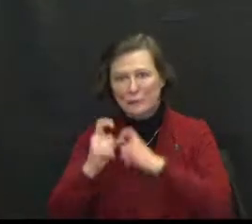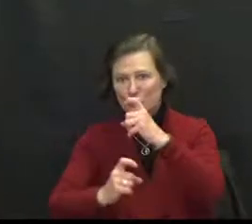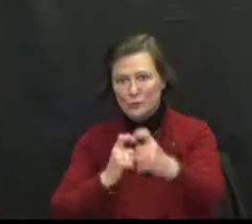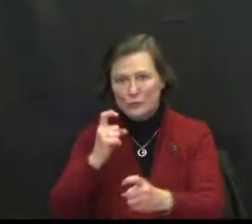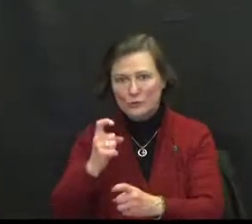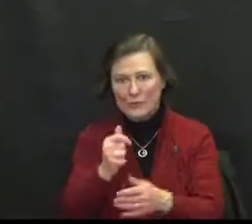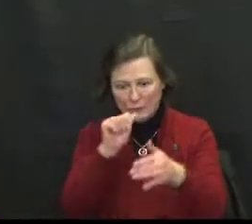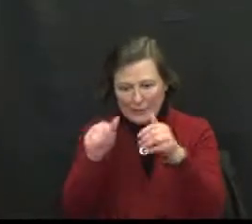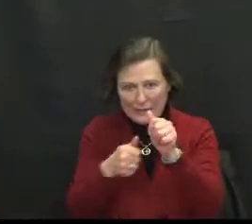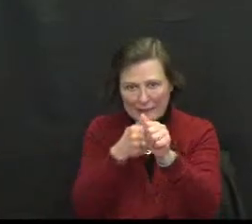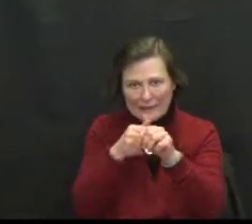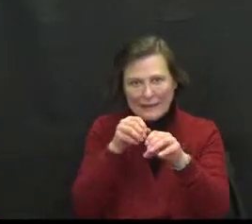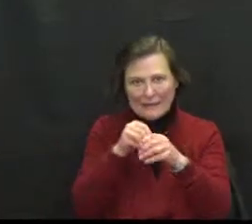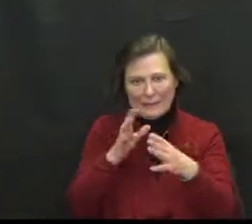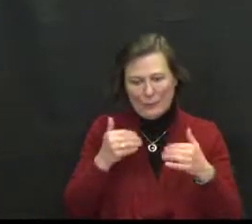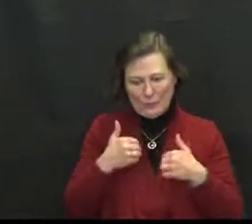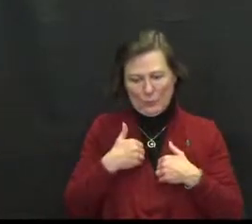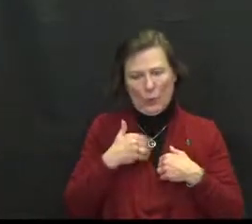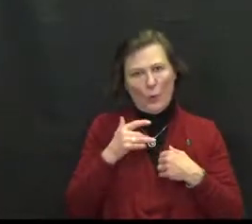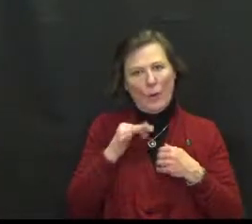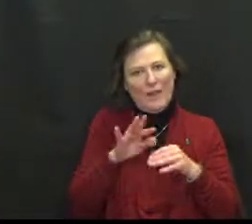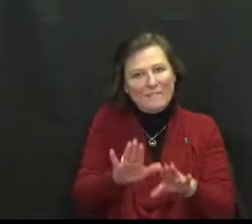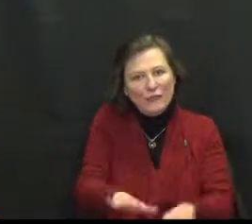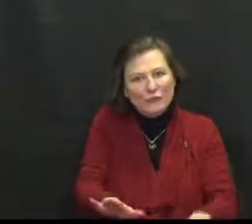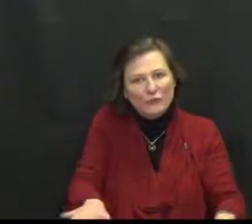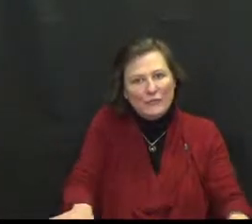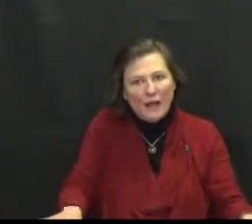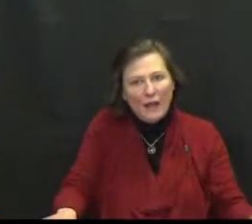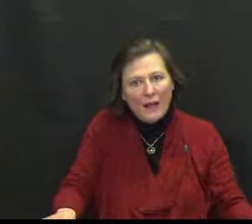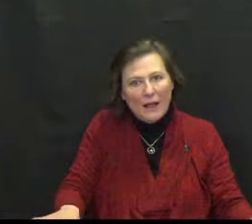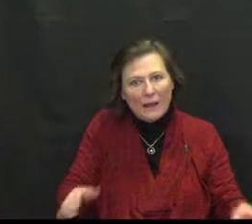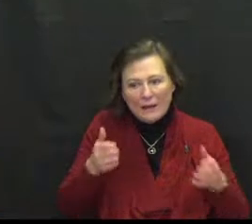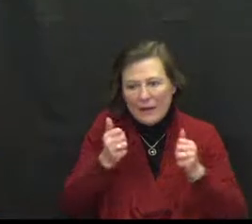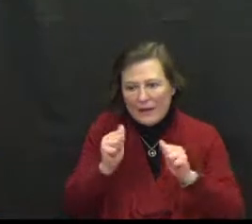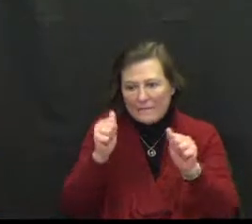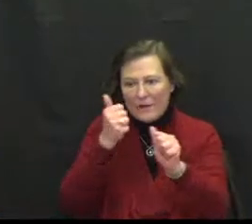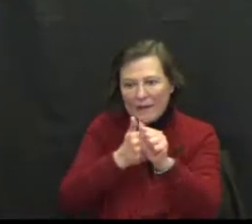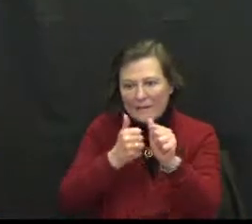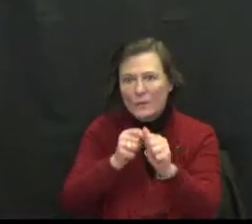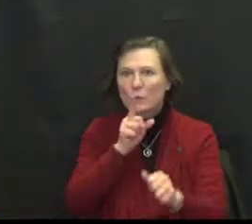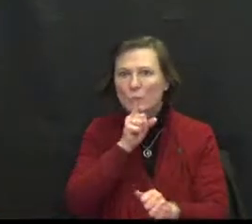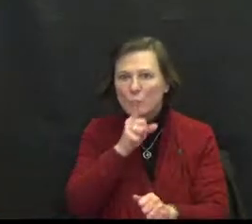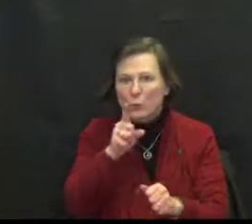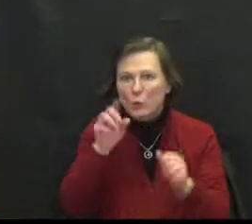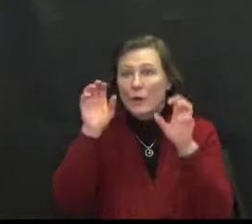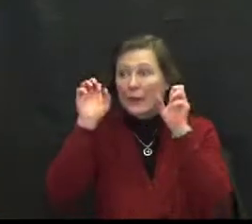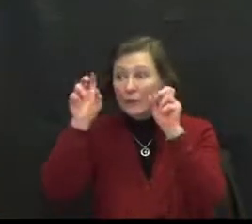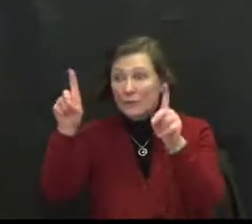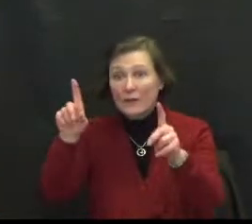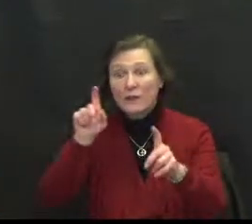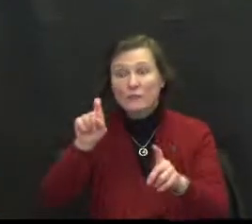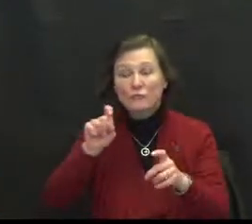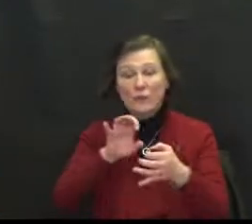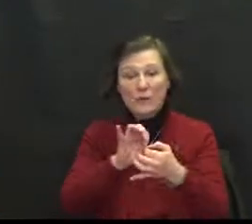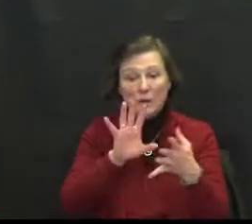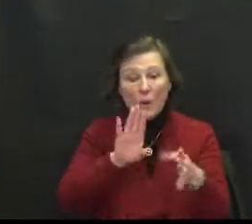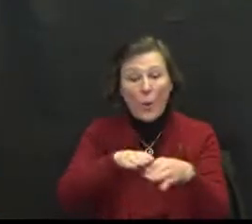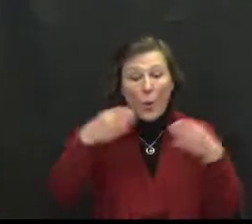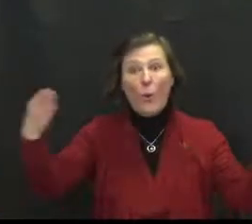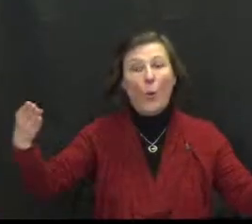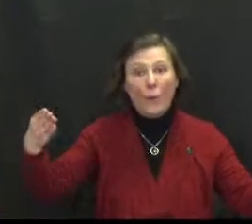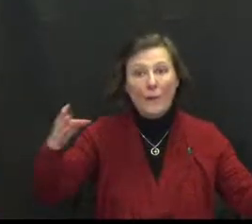in the soul of a child. The effort of every true education should be to unlock that